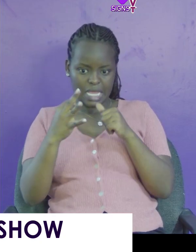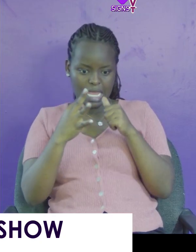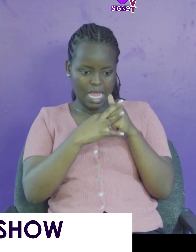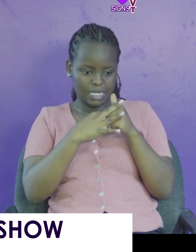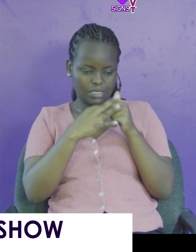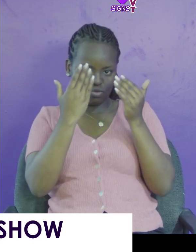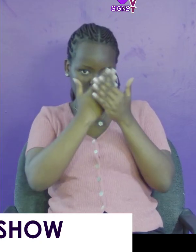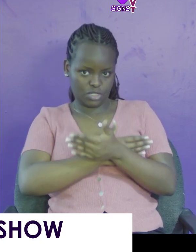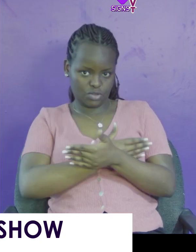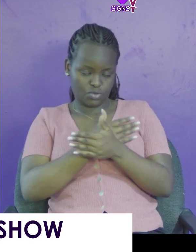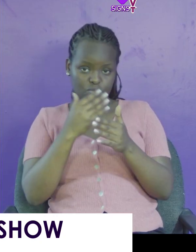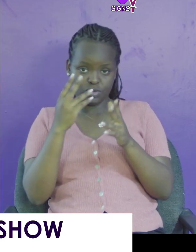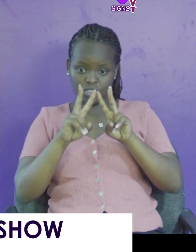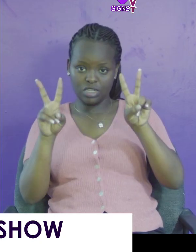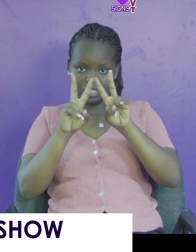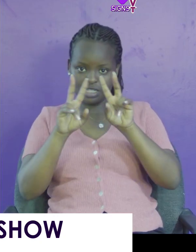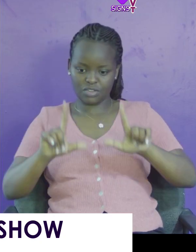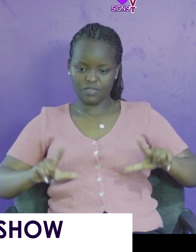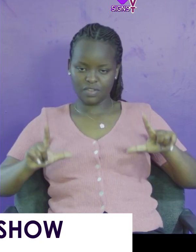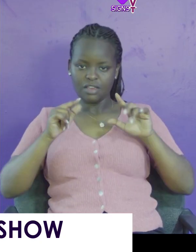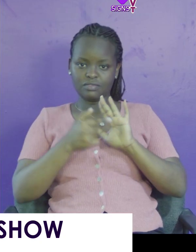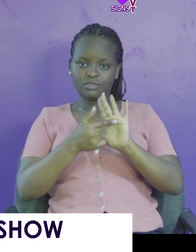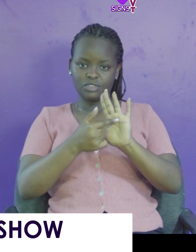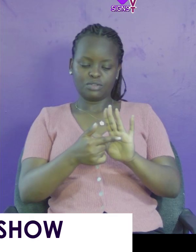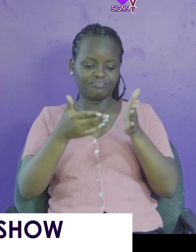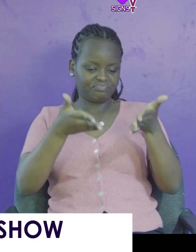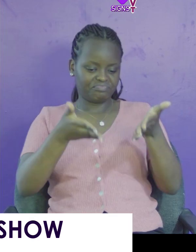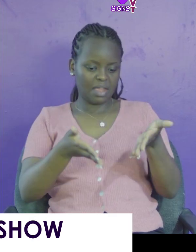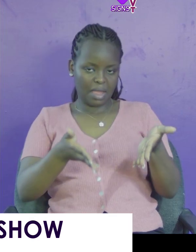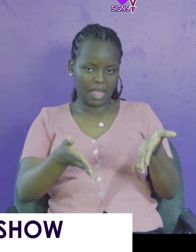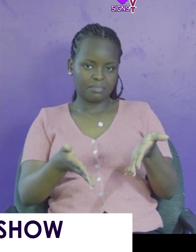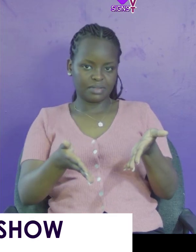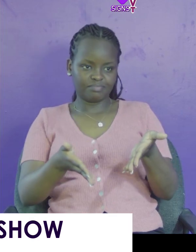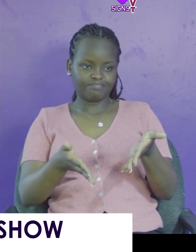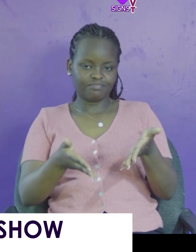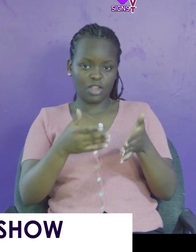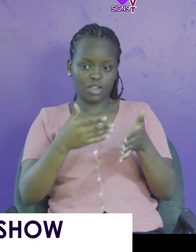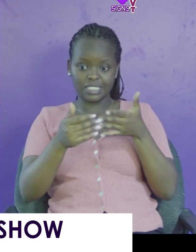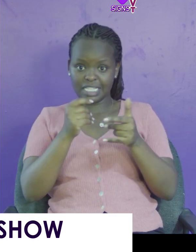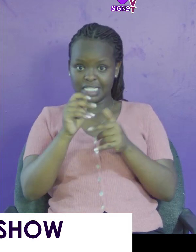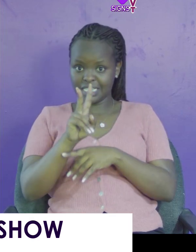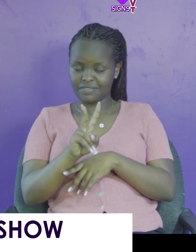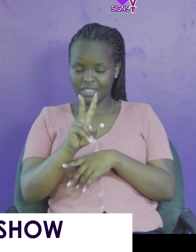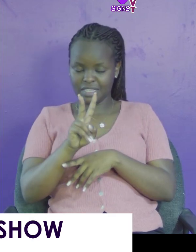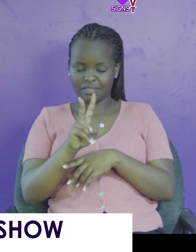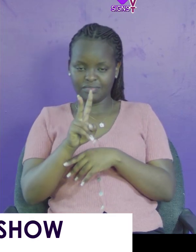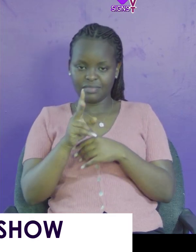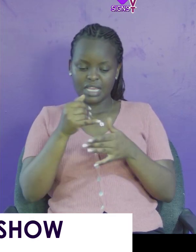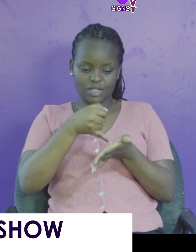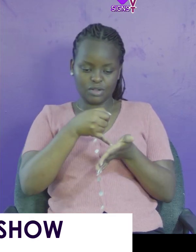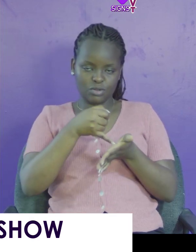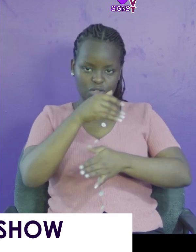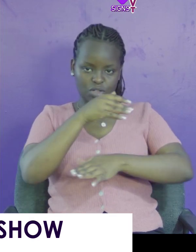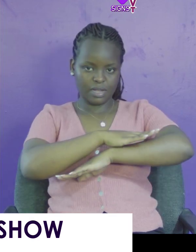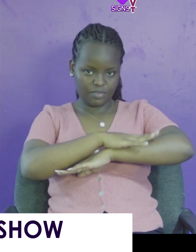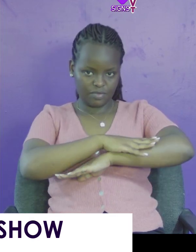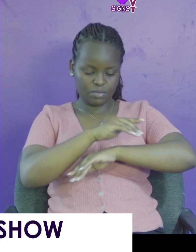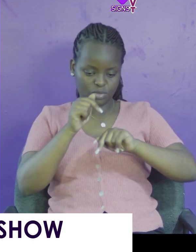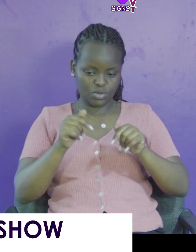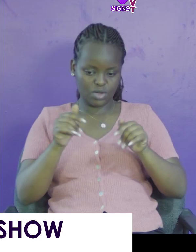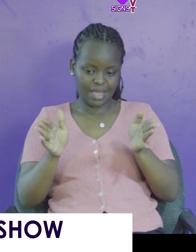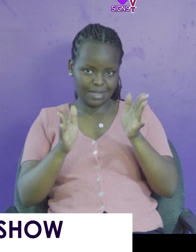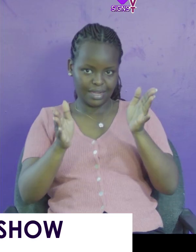the Treasures of Life show comes to you right here on Science TV, your inclusion platform. Today, I